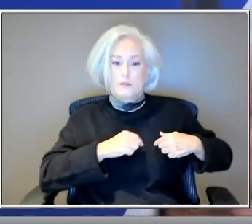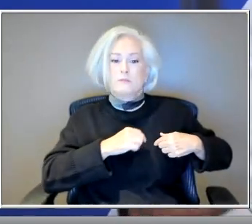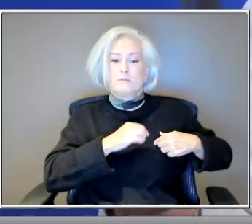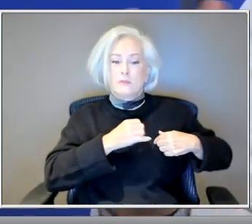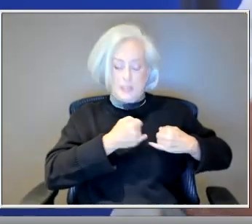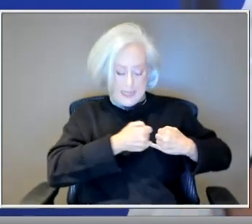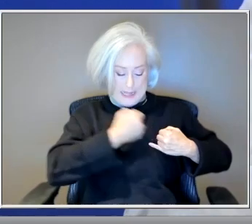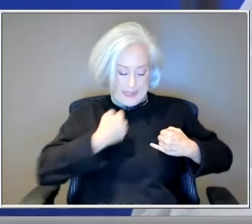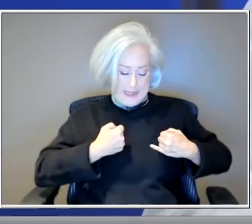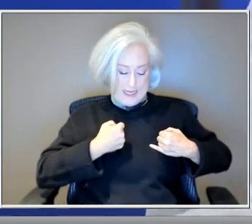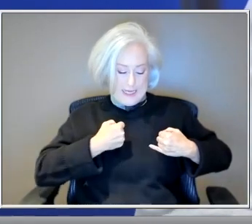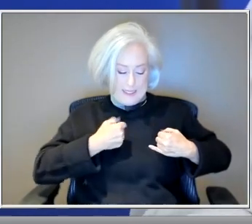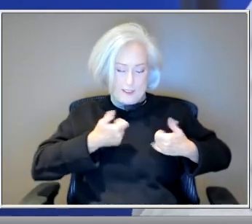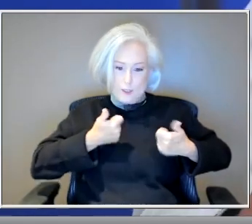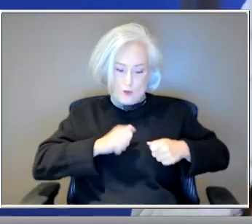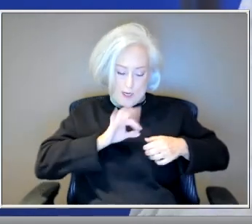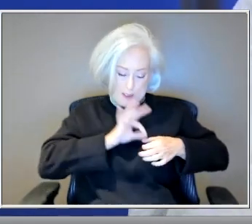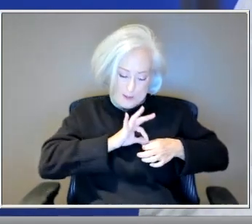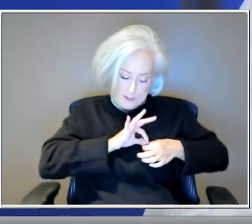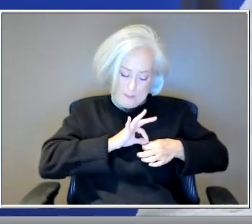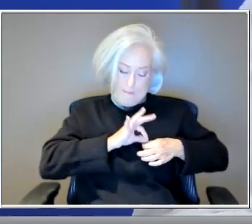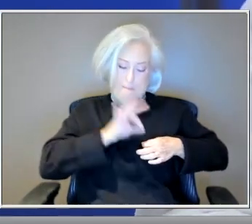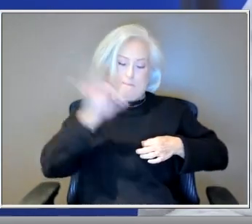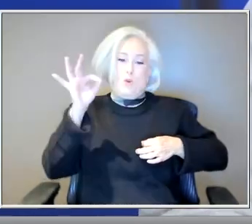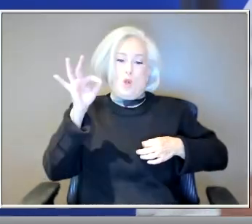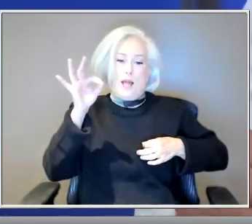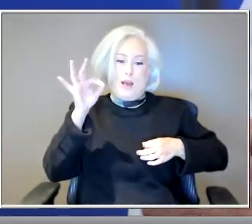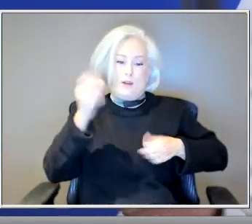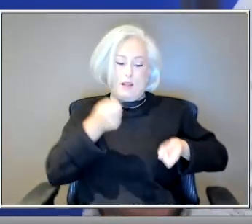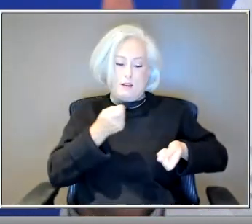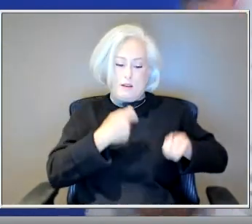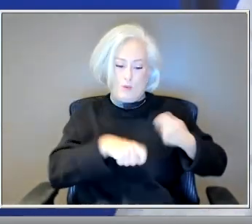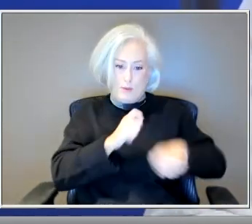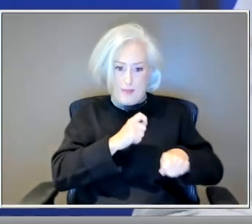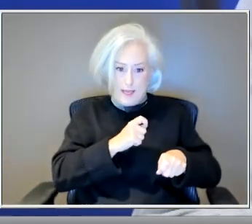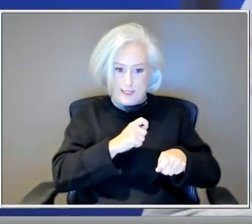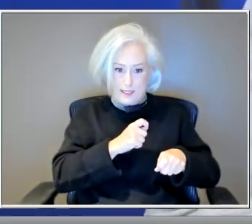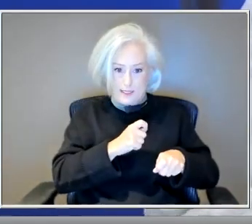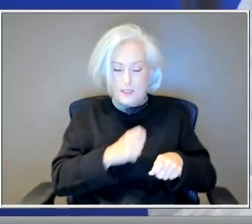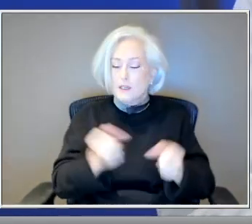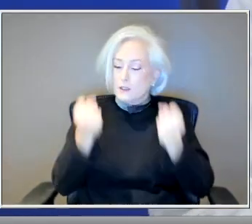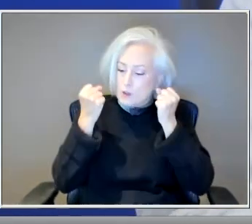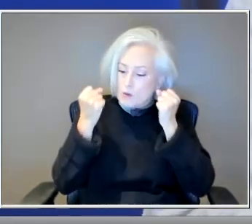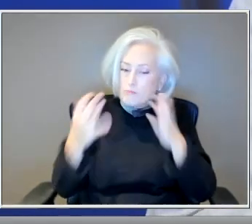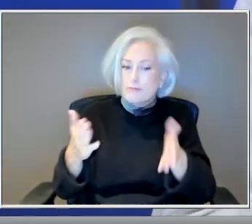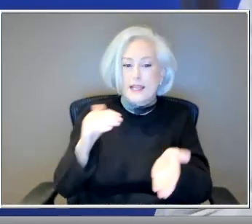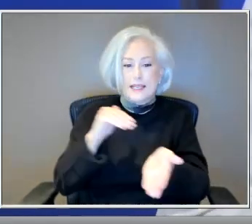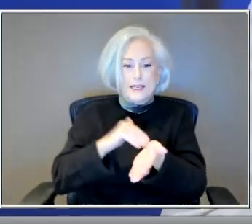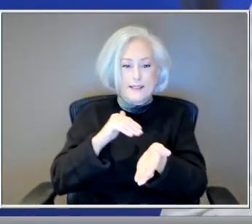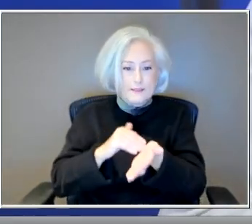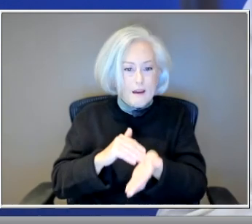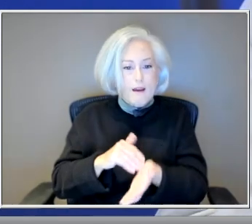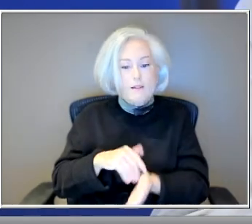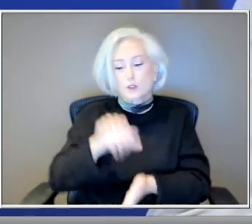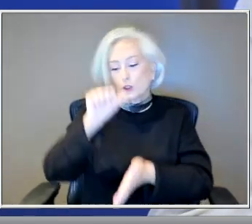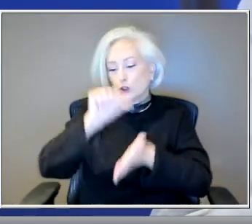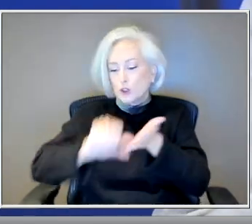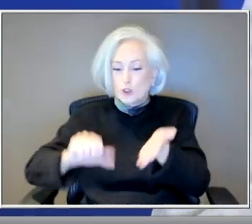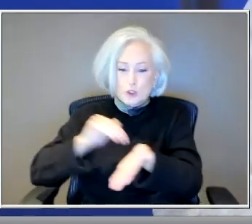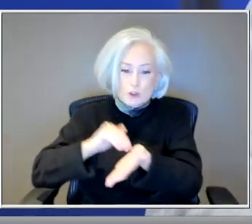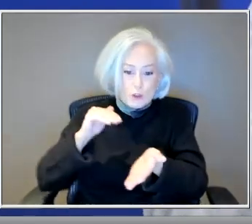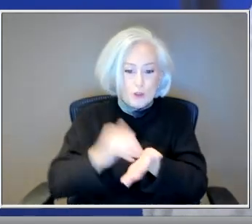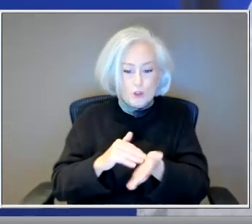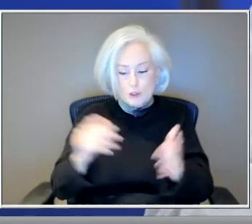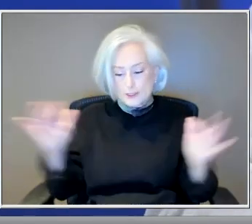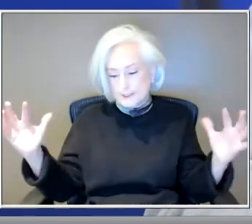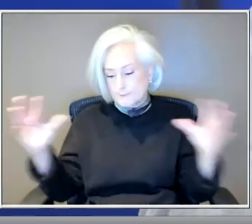was all these specialists, the surgeons, the interventional doctors that were weighing in on, how we could approach this. There was